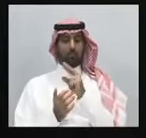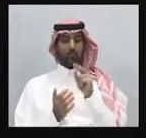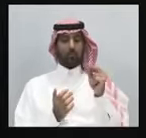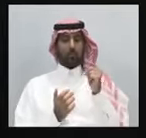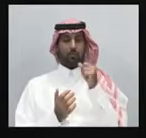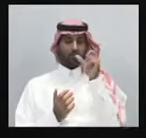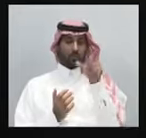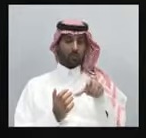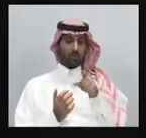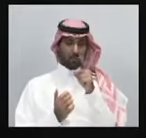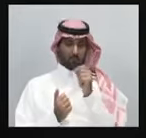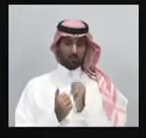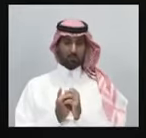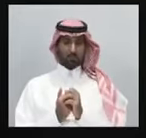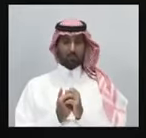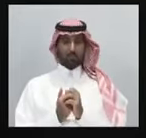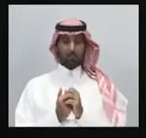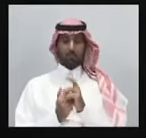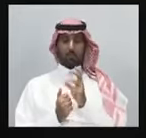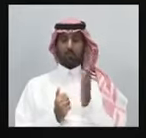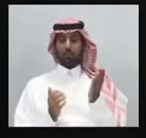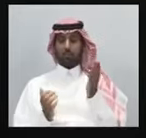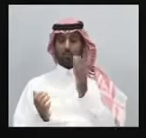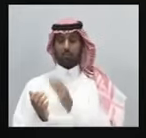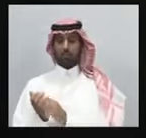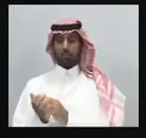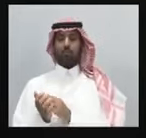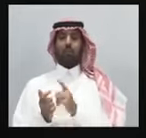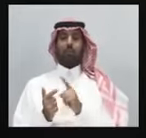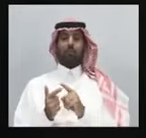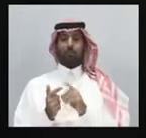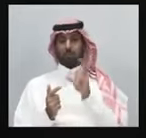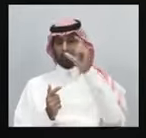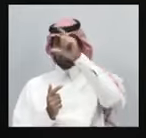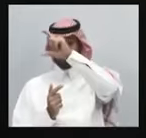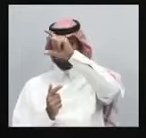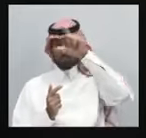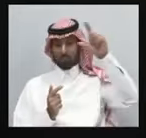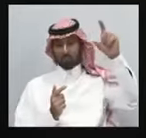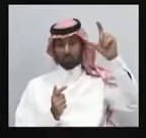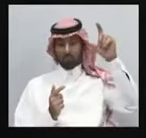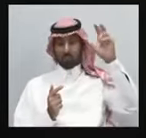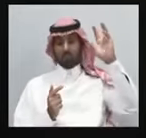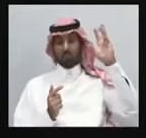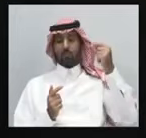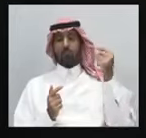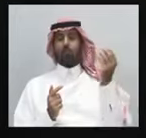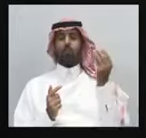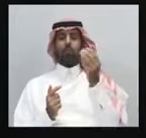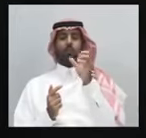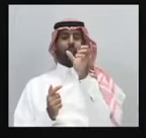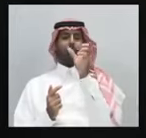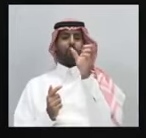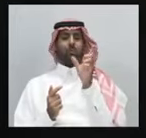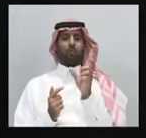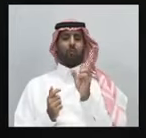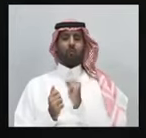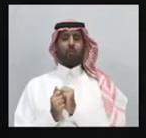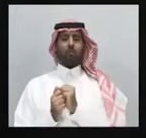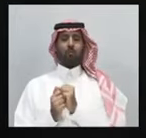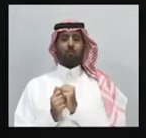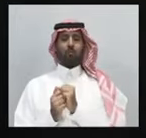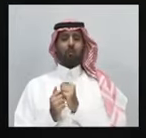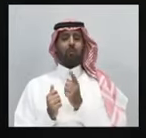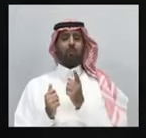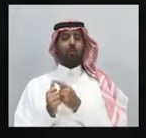thing. Okay? The other thing. So on the top left corner we will have this one. Then this